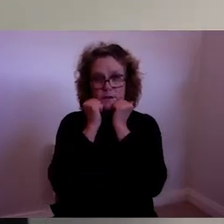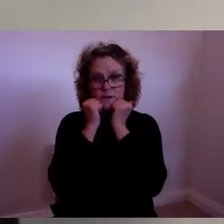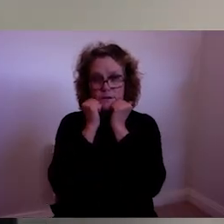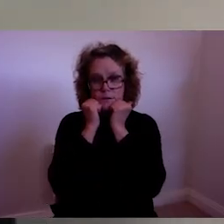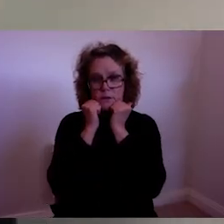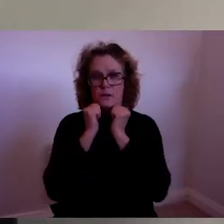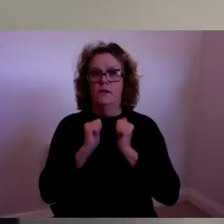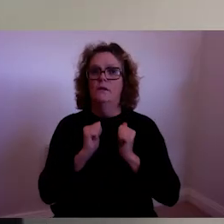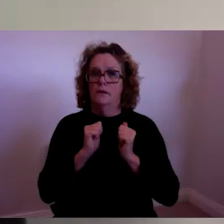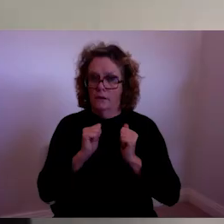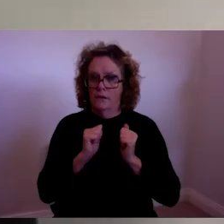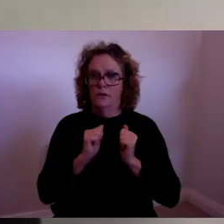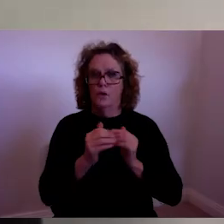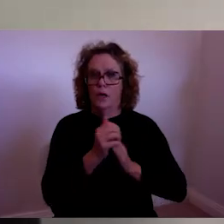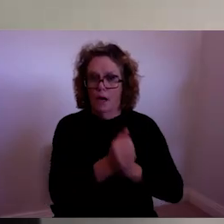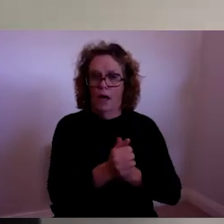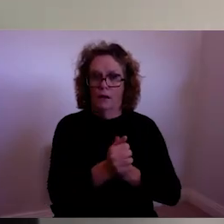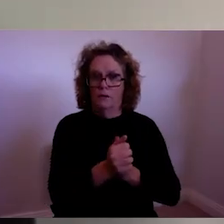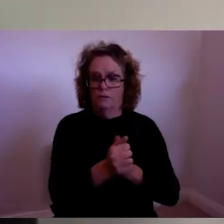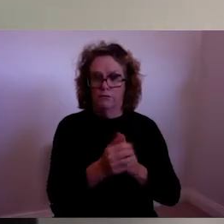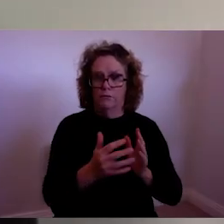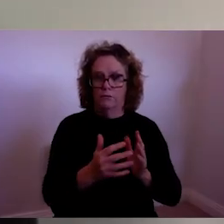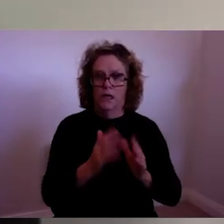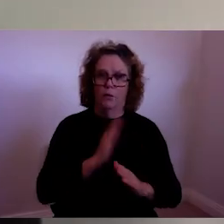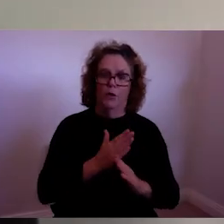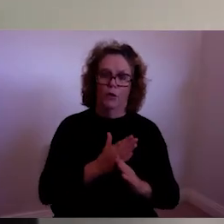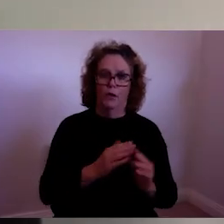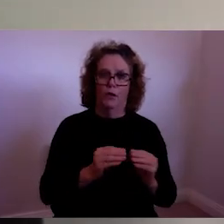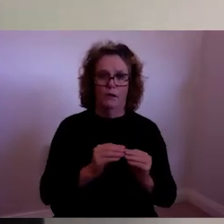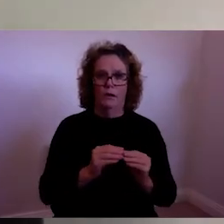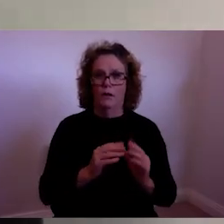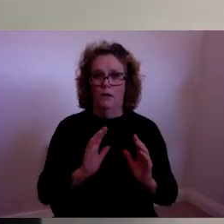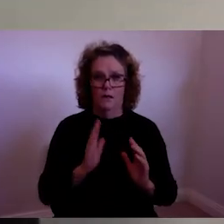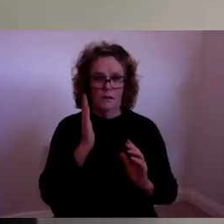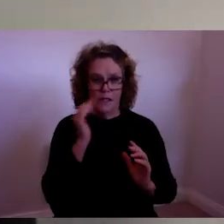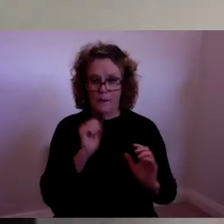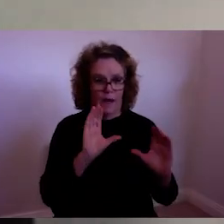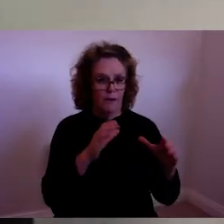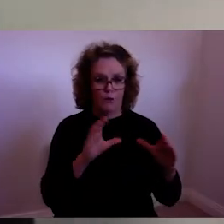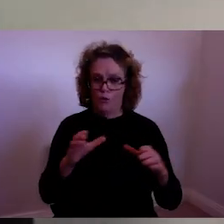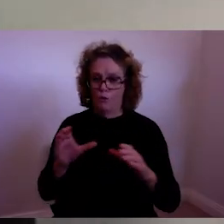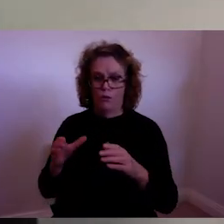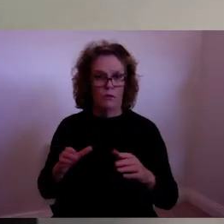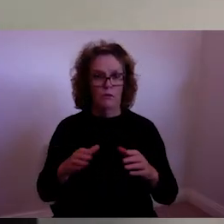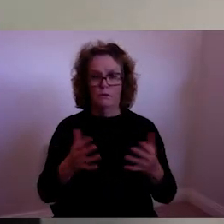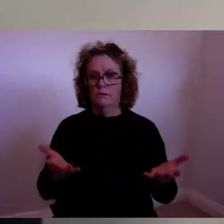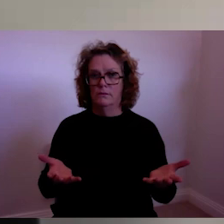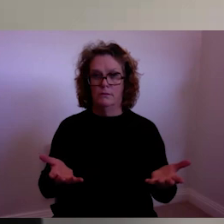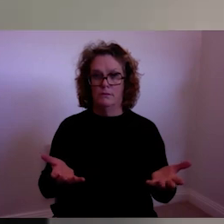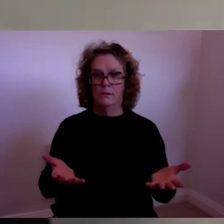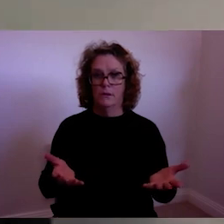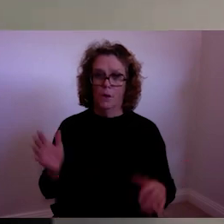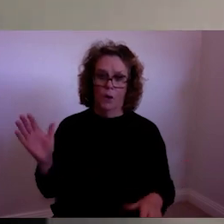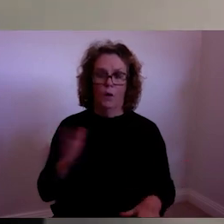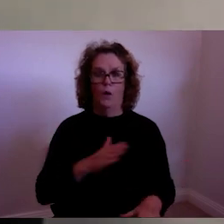forward for all of our patients. And we have to apply that to every group in our society. And that includes all of